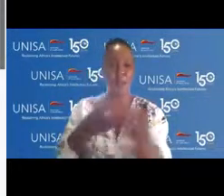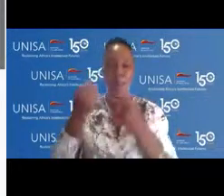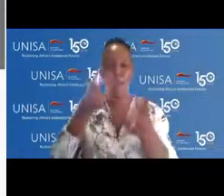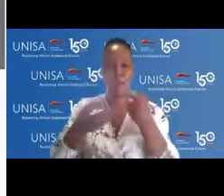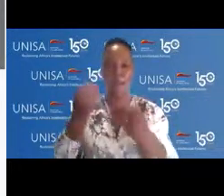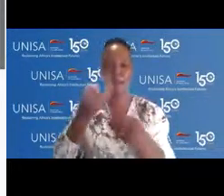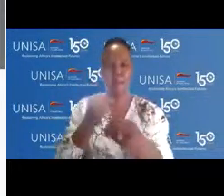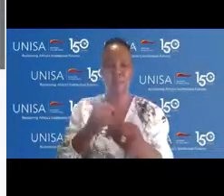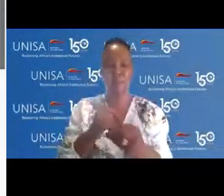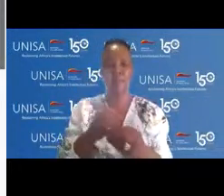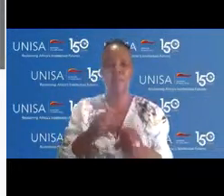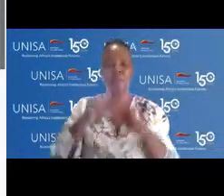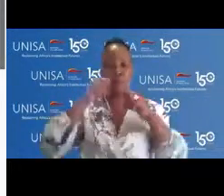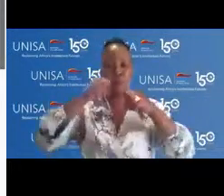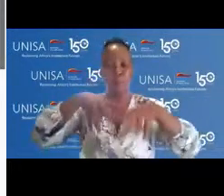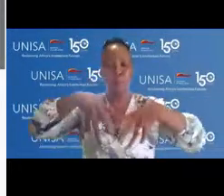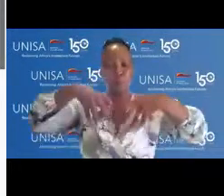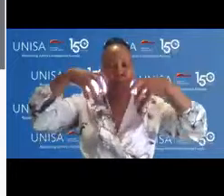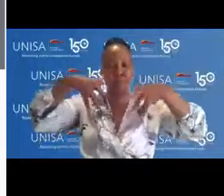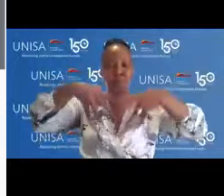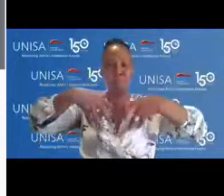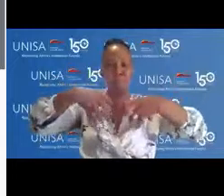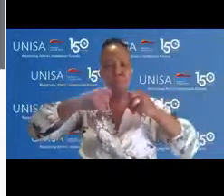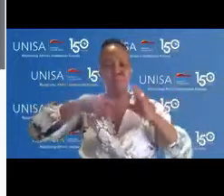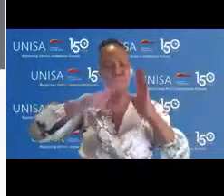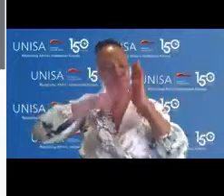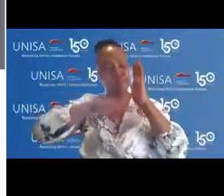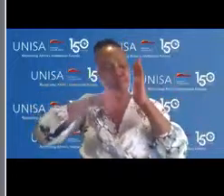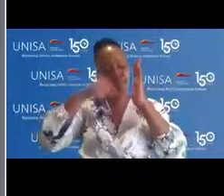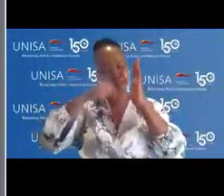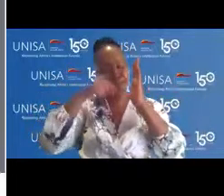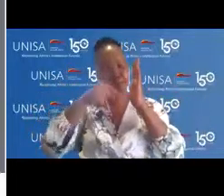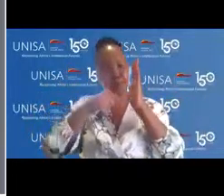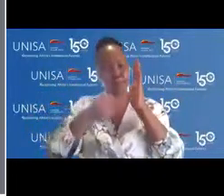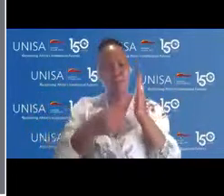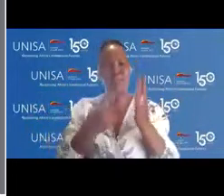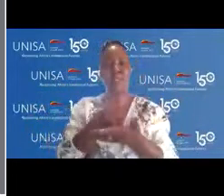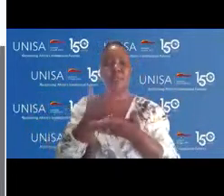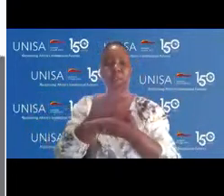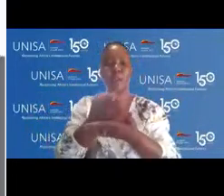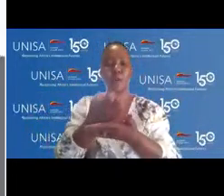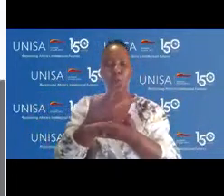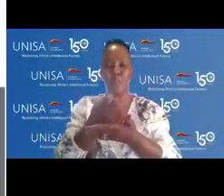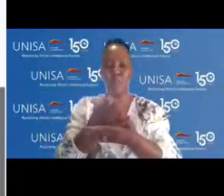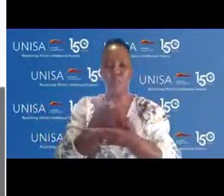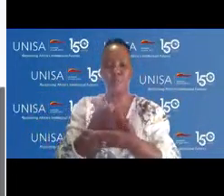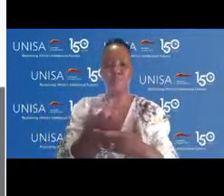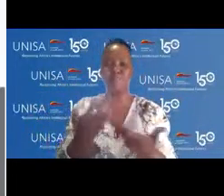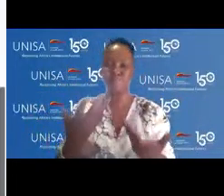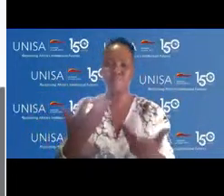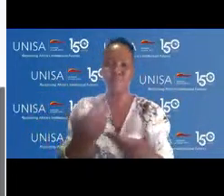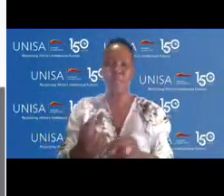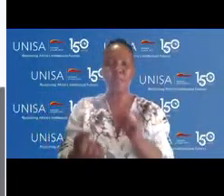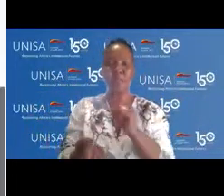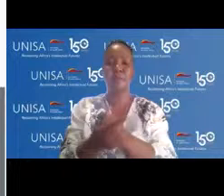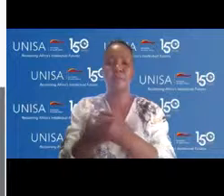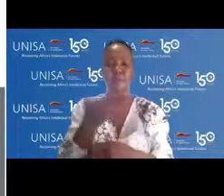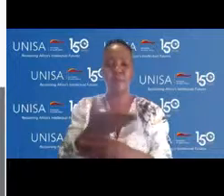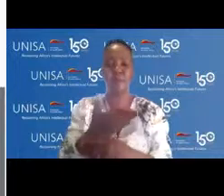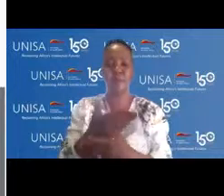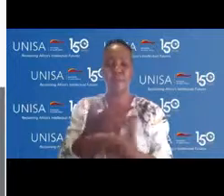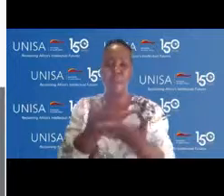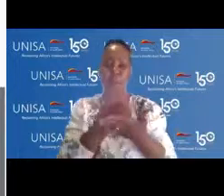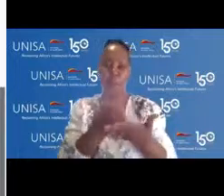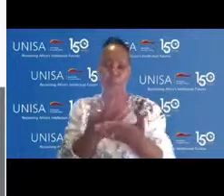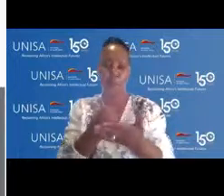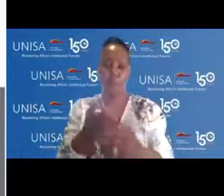to the bottom. You'll see there's an option now saying recordings. And there we go. Okay, so the recordings, the web recordings, and